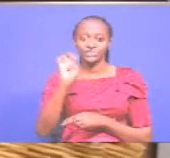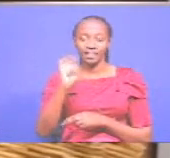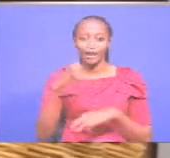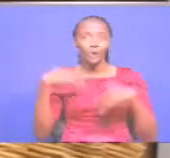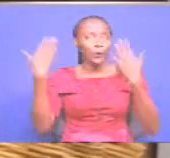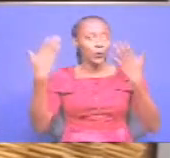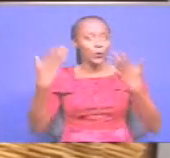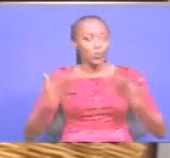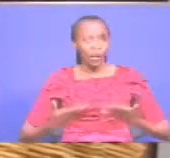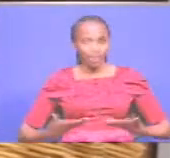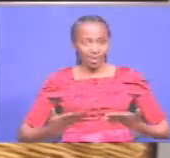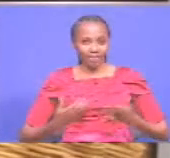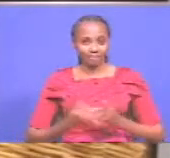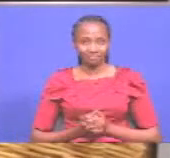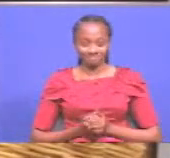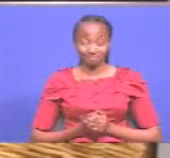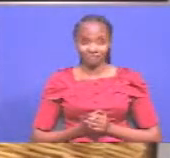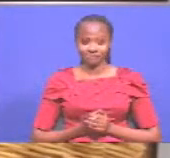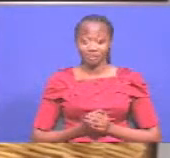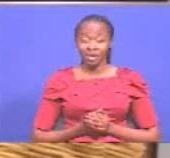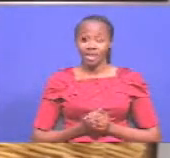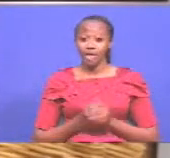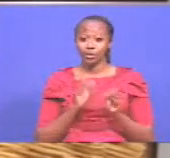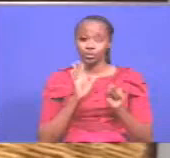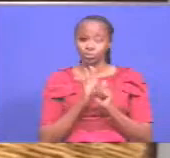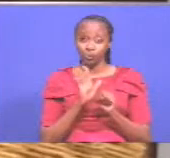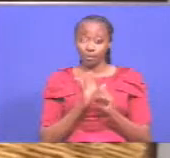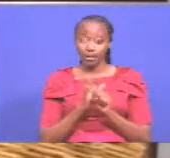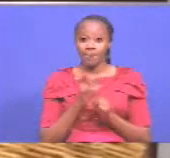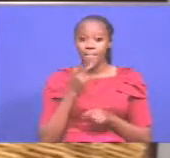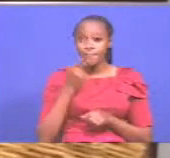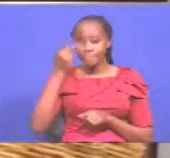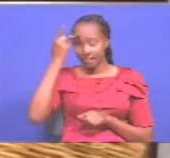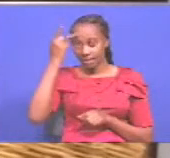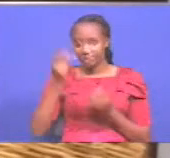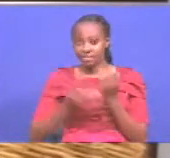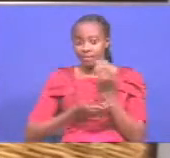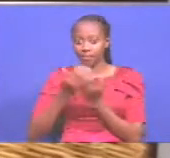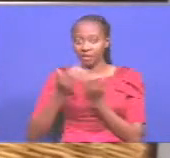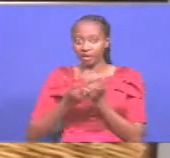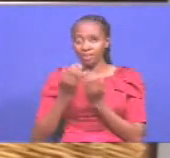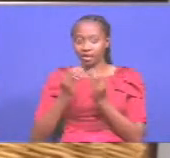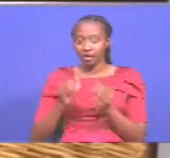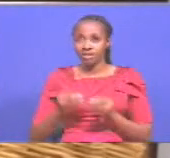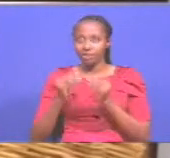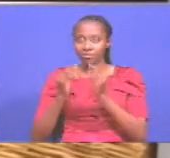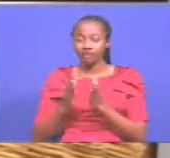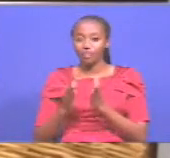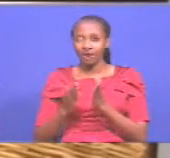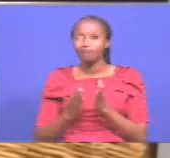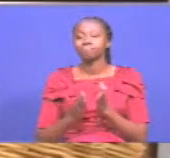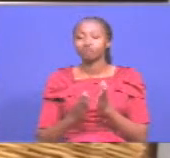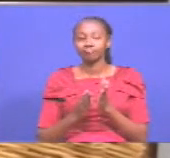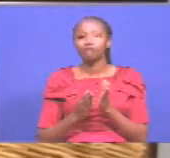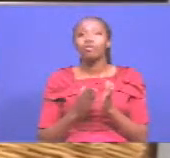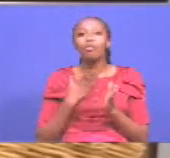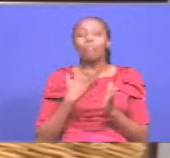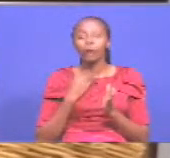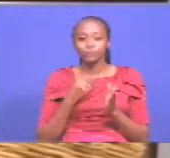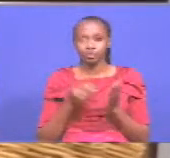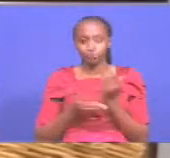Karibuni. So many parents and caregivers are doing all it takes to take care of their children with